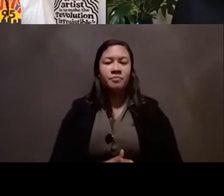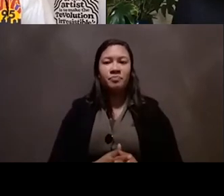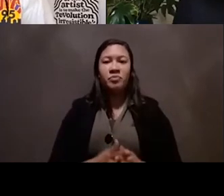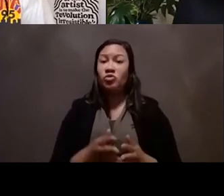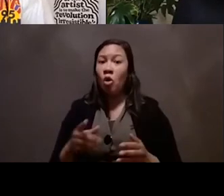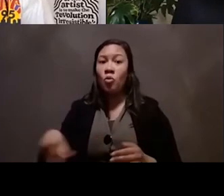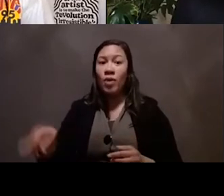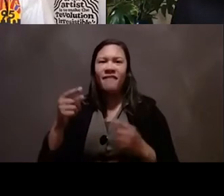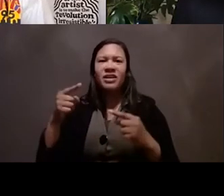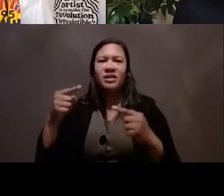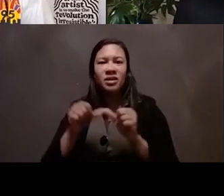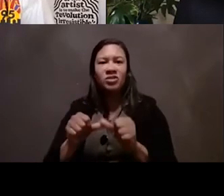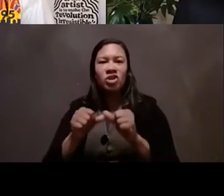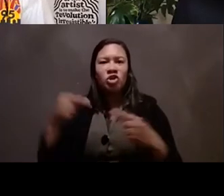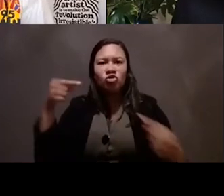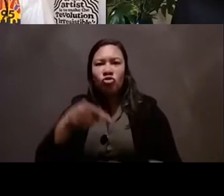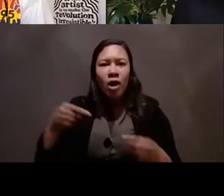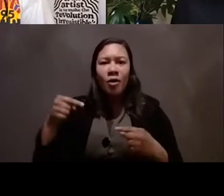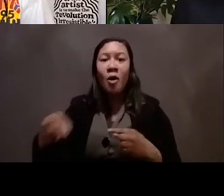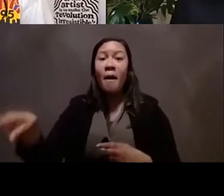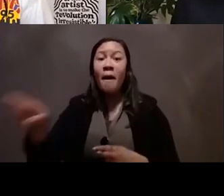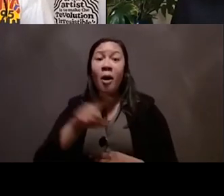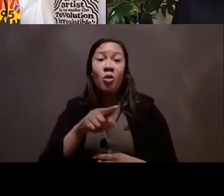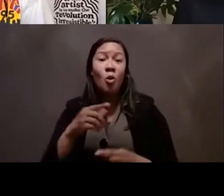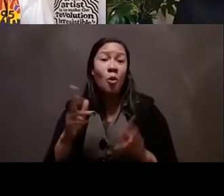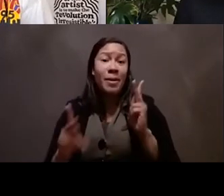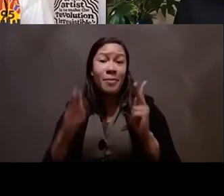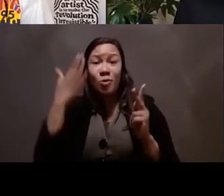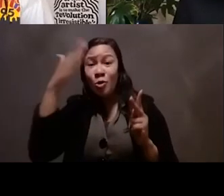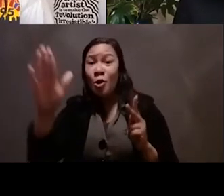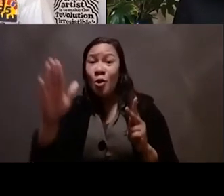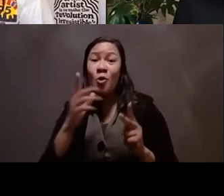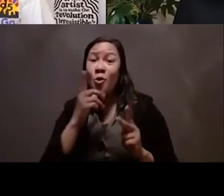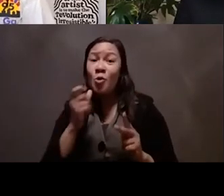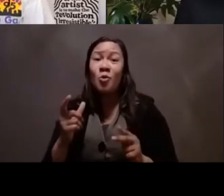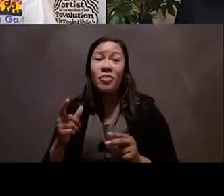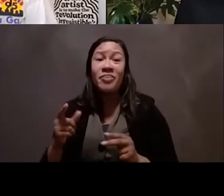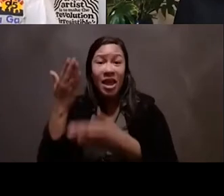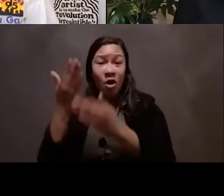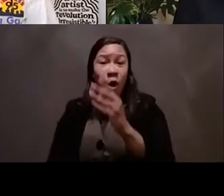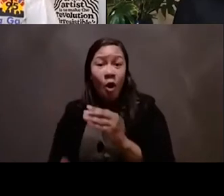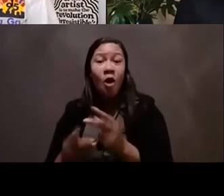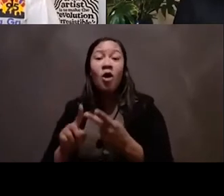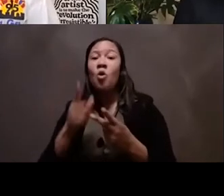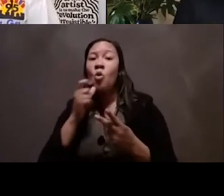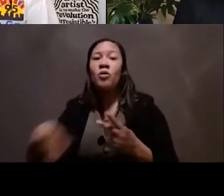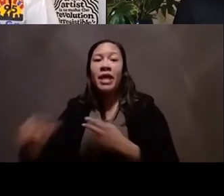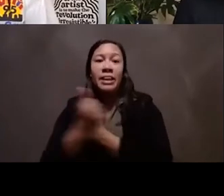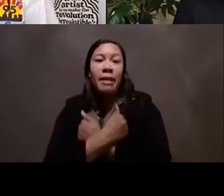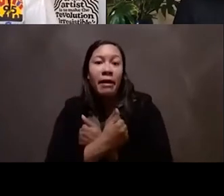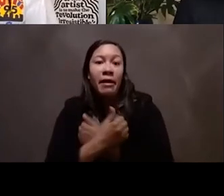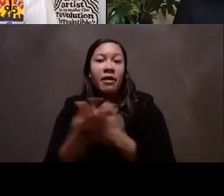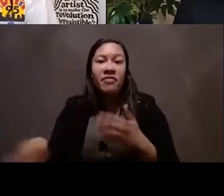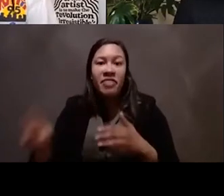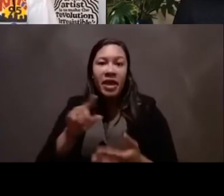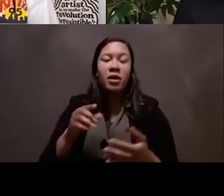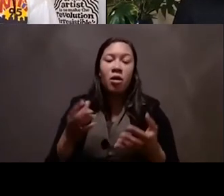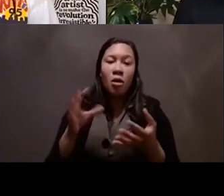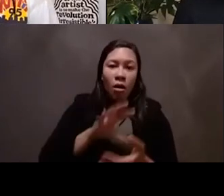what they call themselves, who they love, how they want to express themselves, but the door will be open.